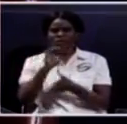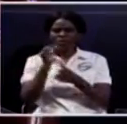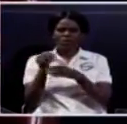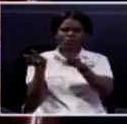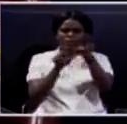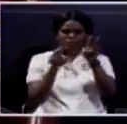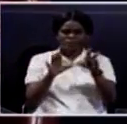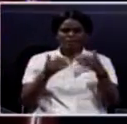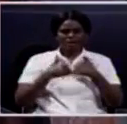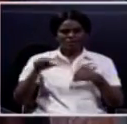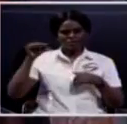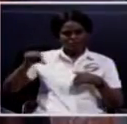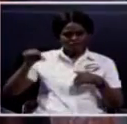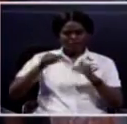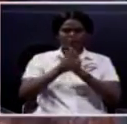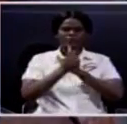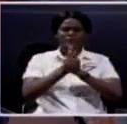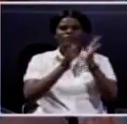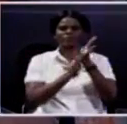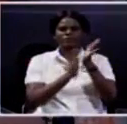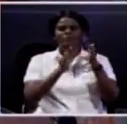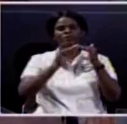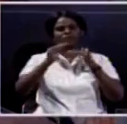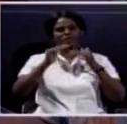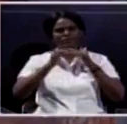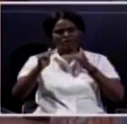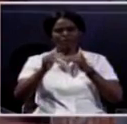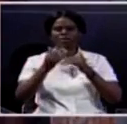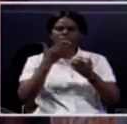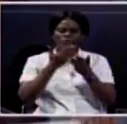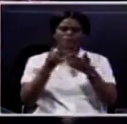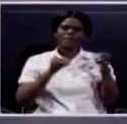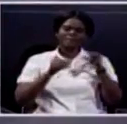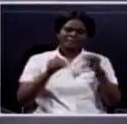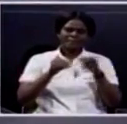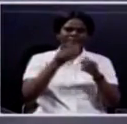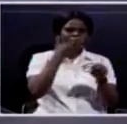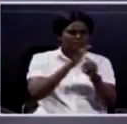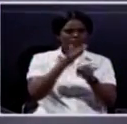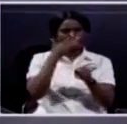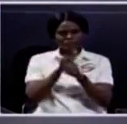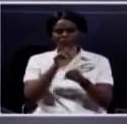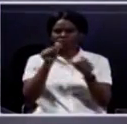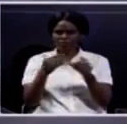If you have quality leadership at school level, committed teachers, committed management, I want you to assure